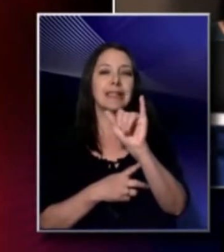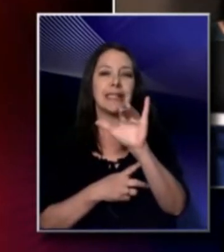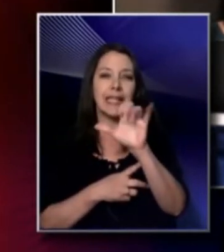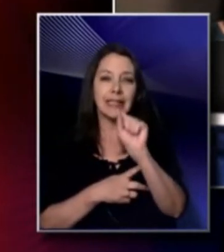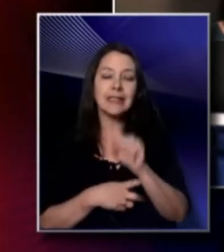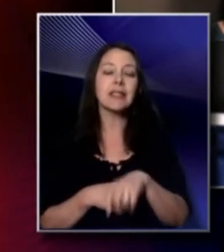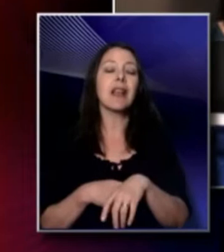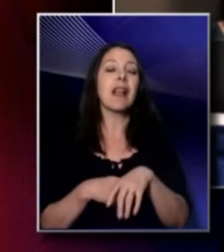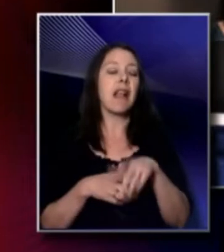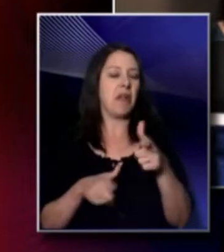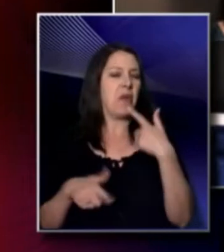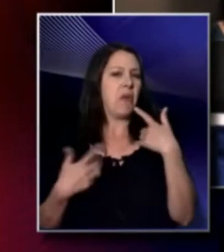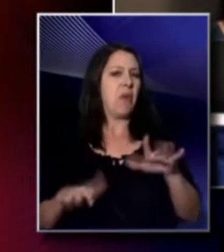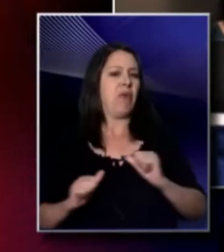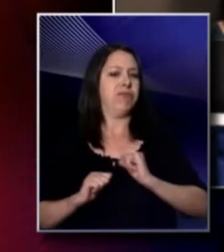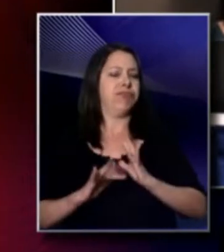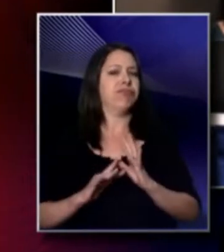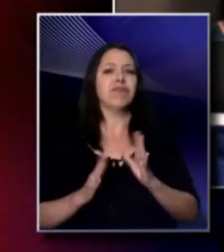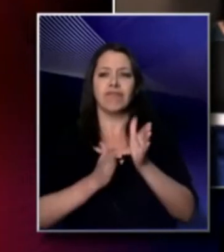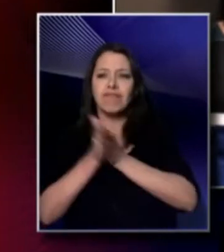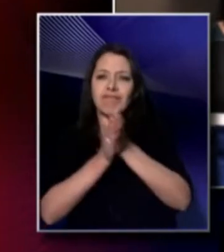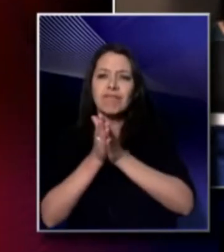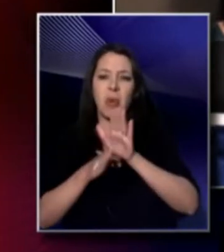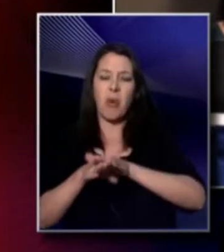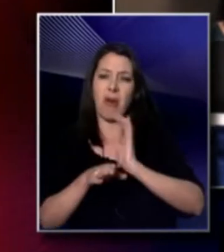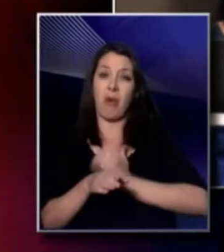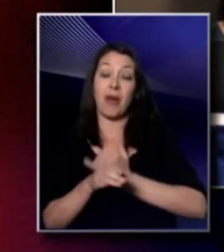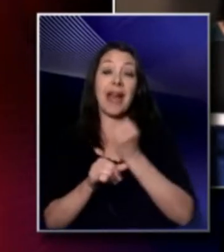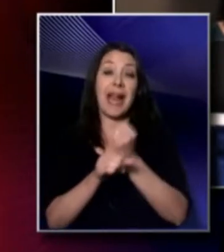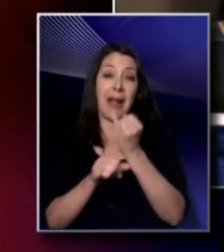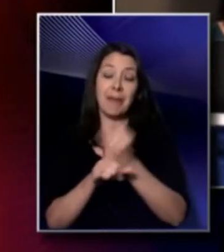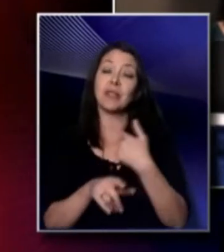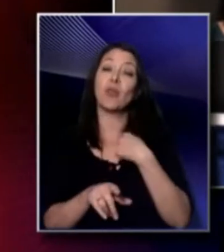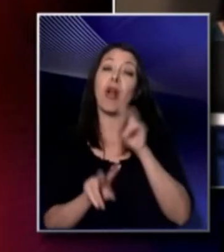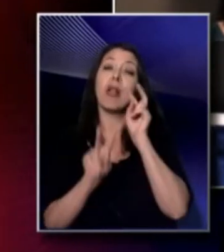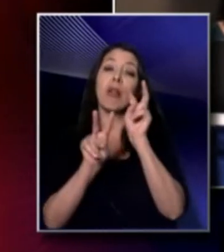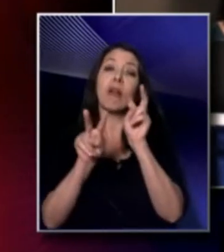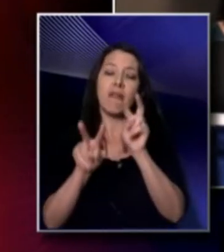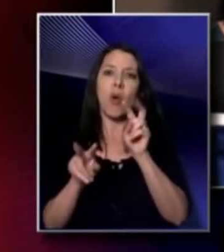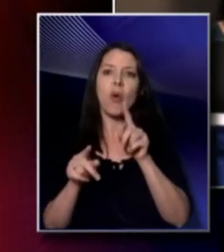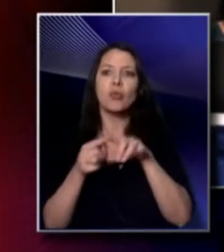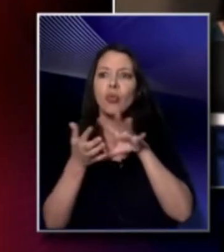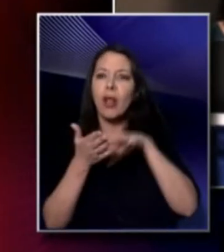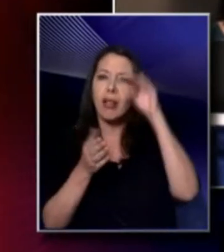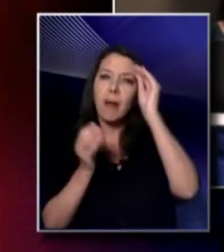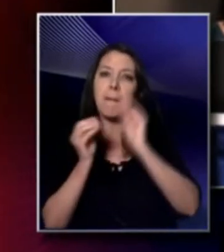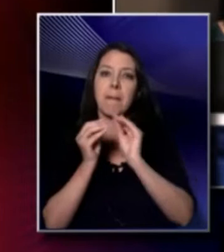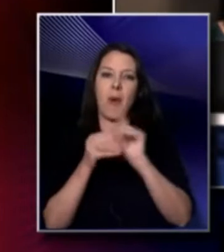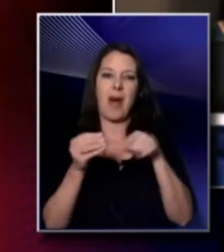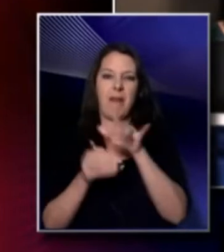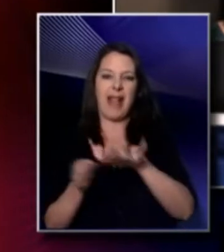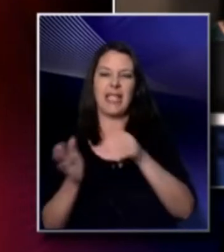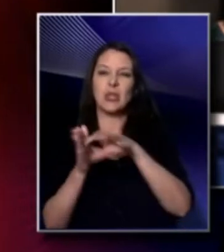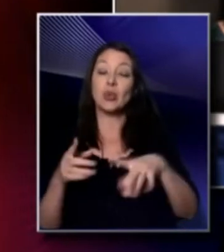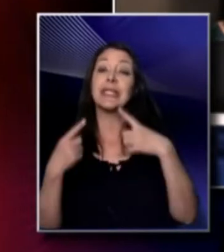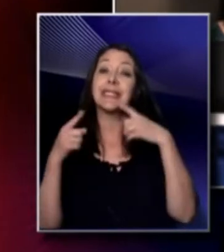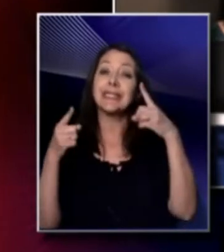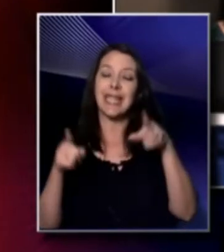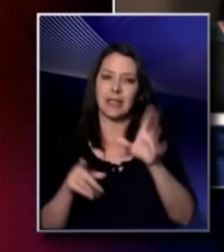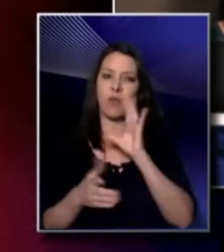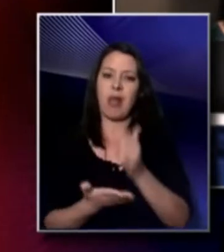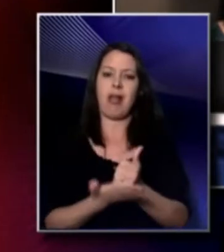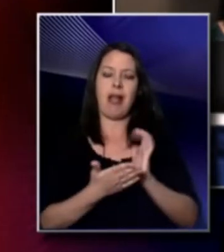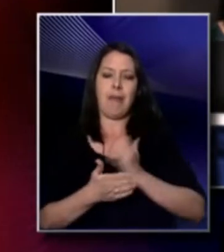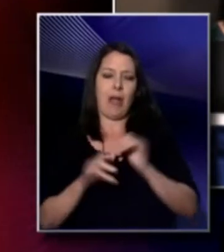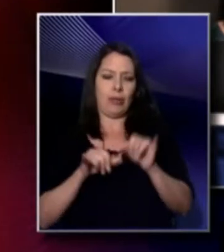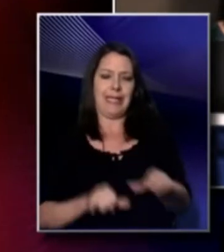definitely striking some enthusiasm on the campus, and we look forward to learning more about the success and how it supports our standards